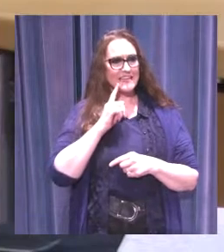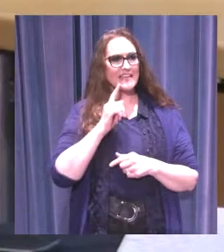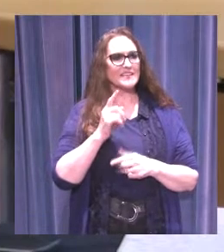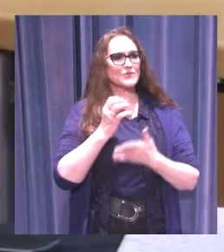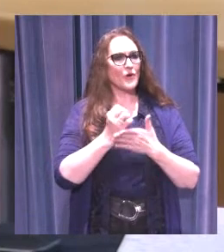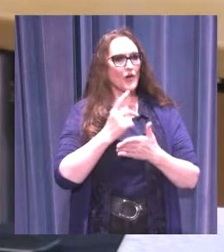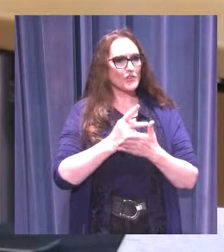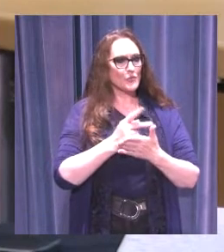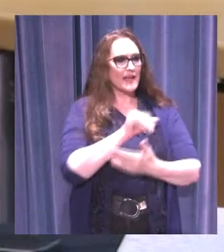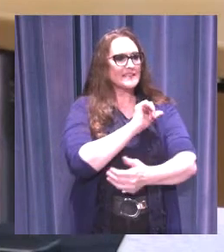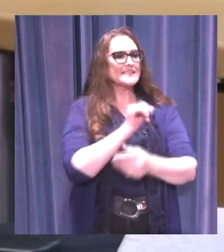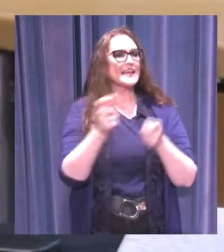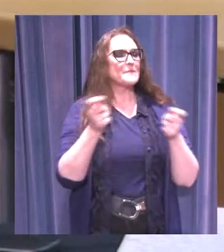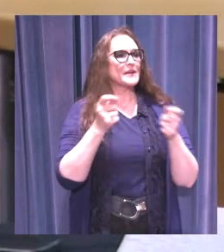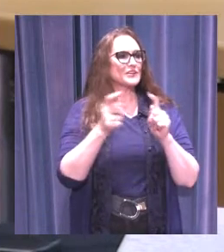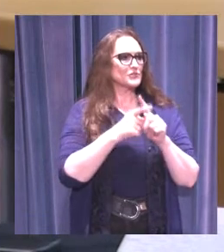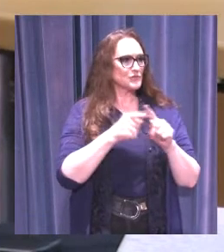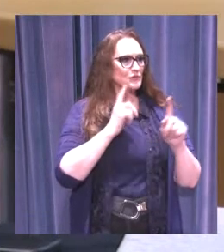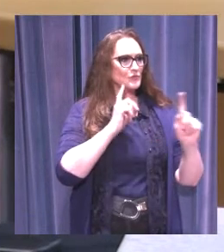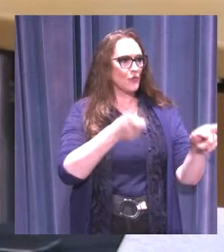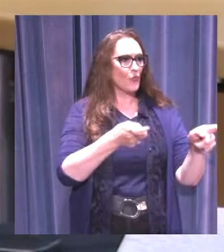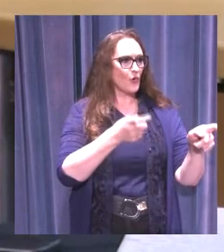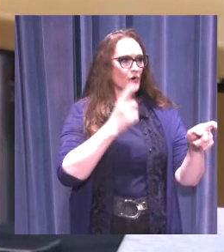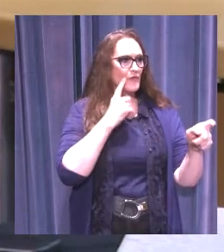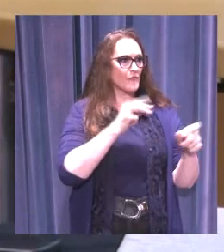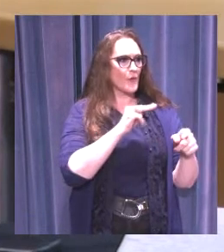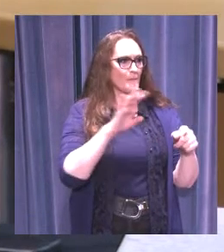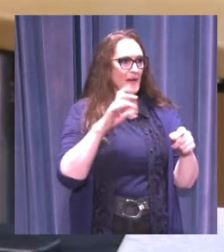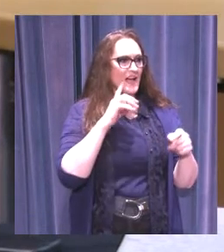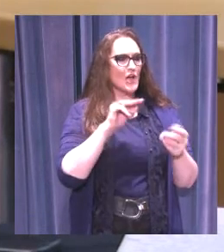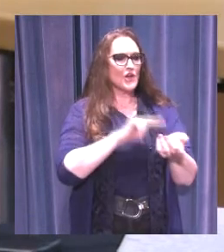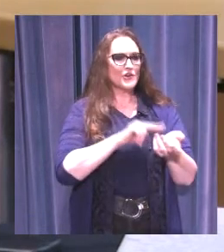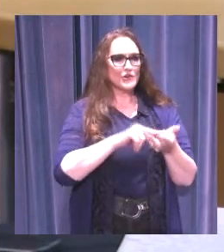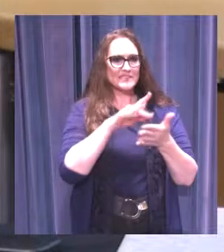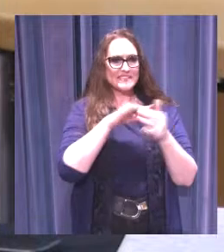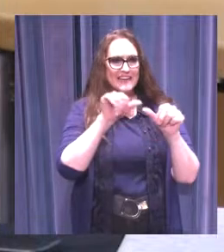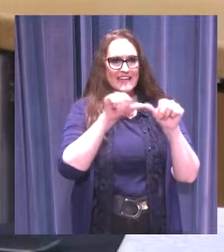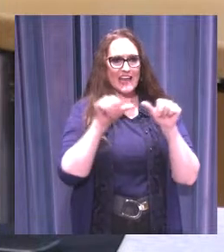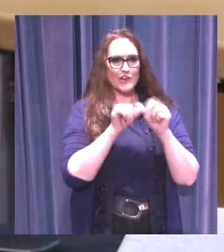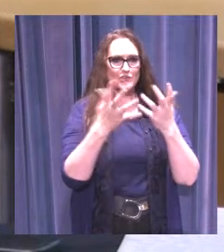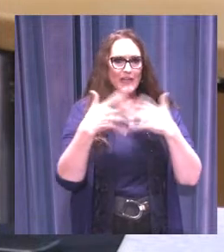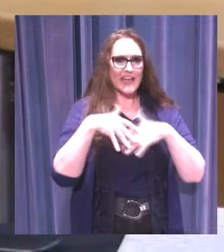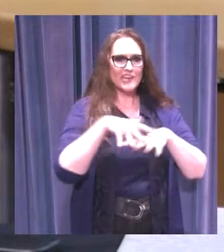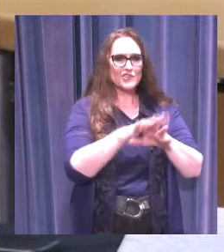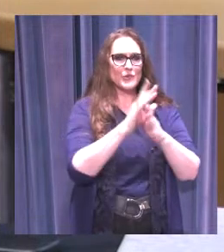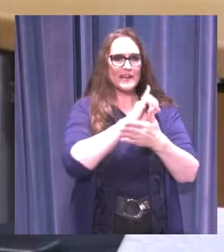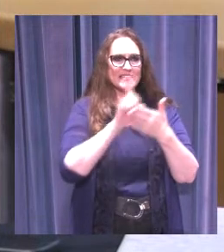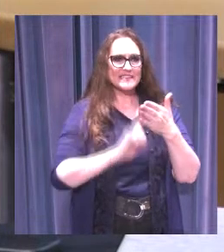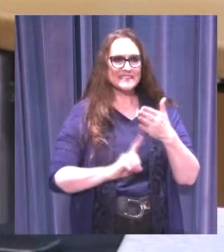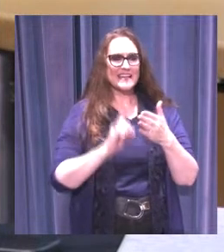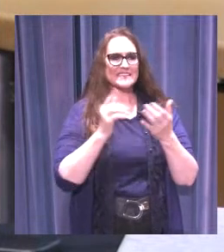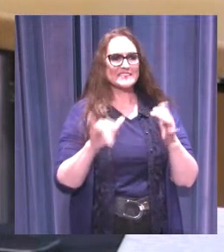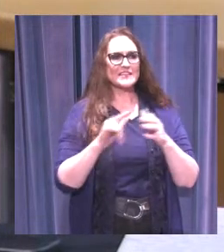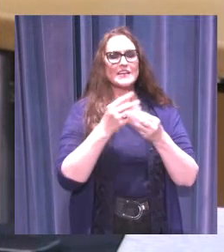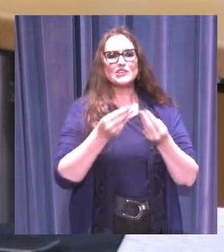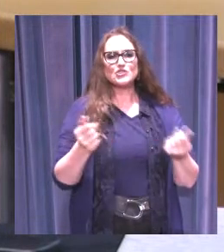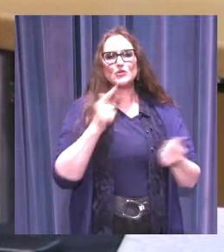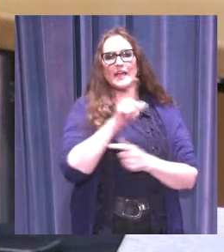authorize administration to award for Mott Nursing Study Area to Integrated Design Solutions,